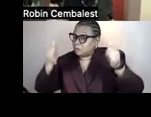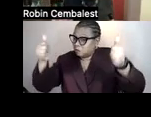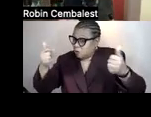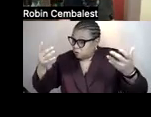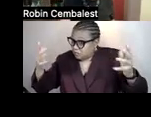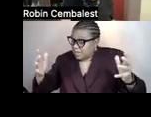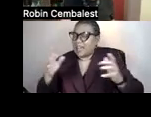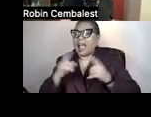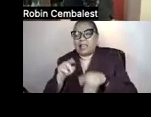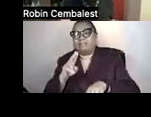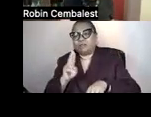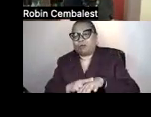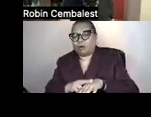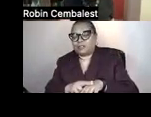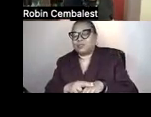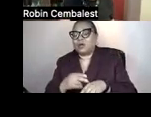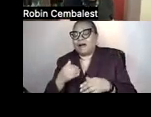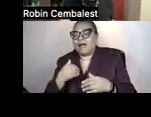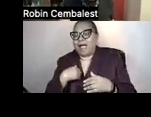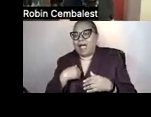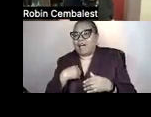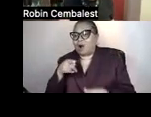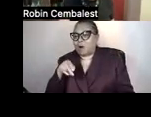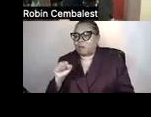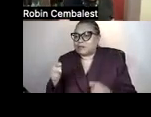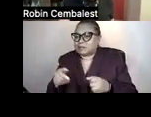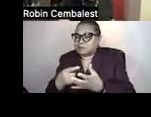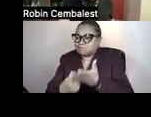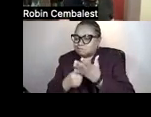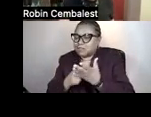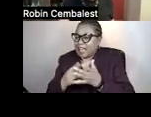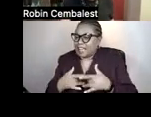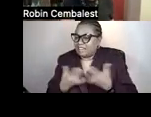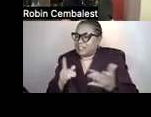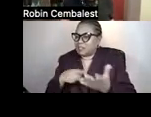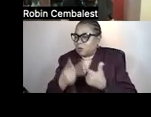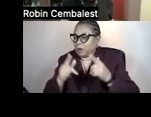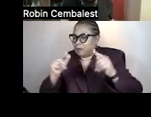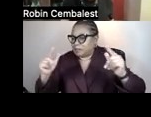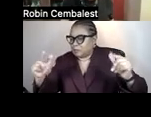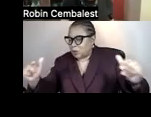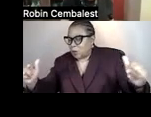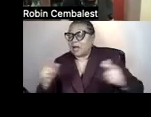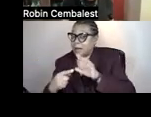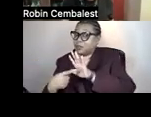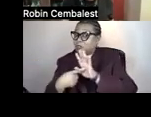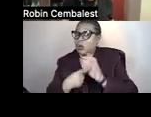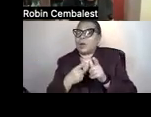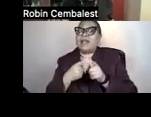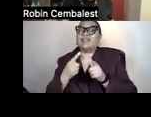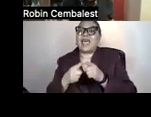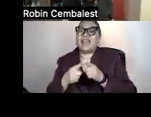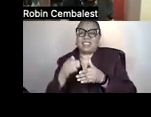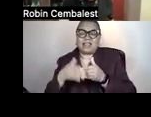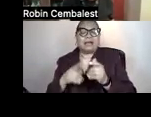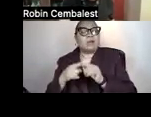posted. And of course, we're going to have our press coverage, events, and programs, and so on. And I'm just going to show, and then the end of it, but I'm